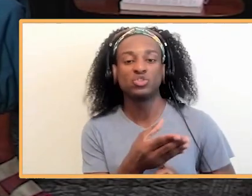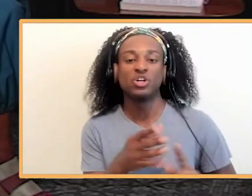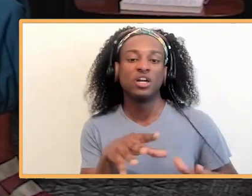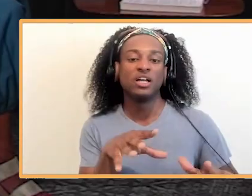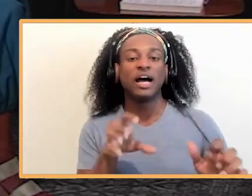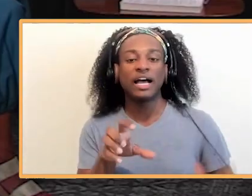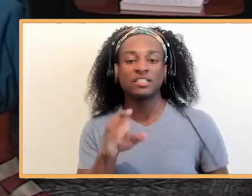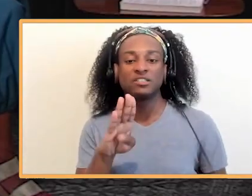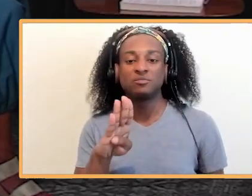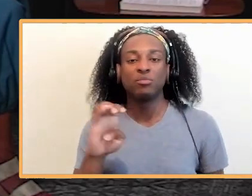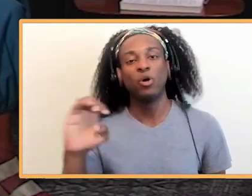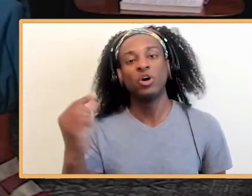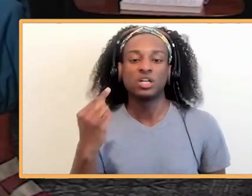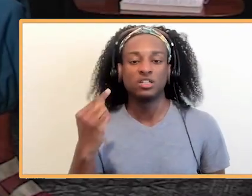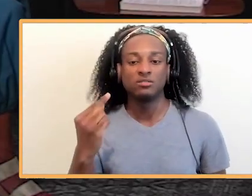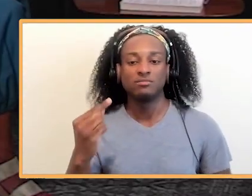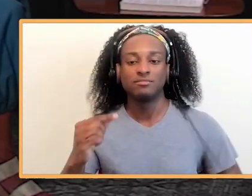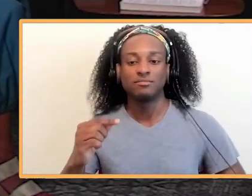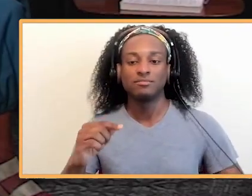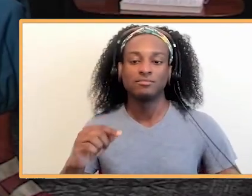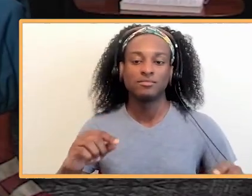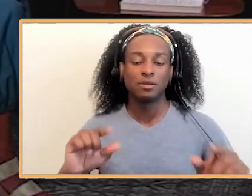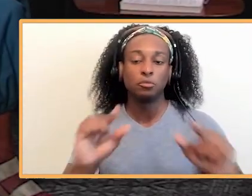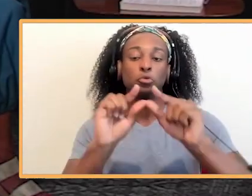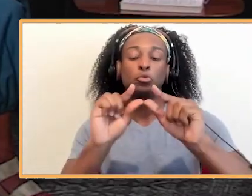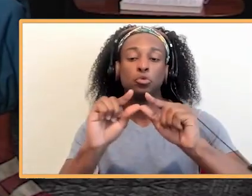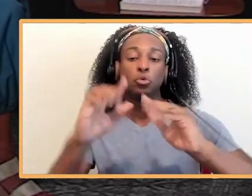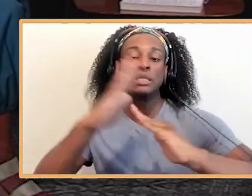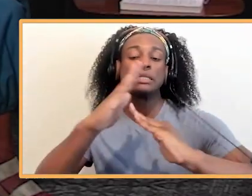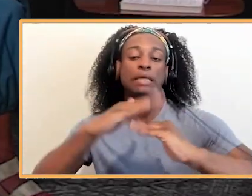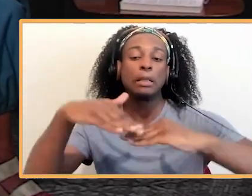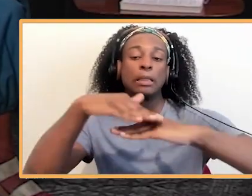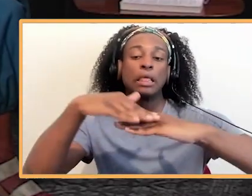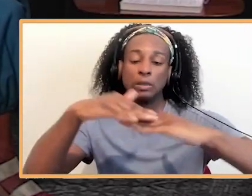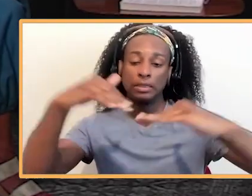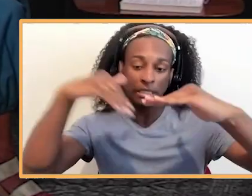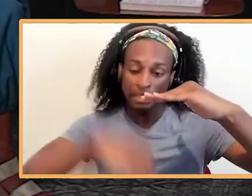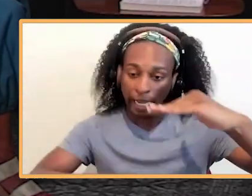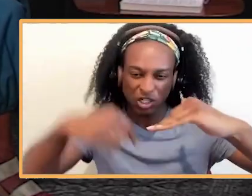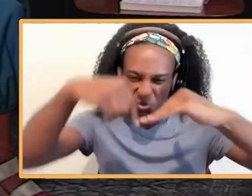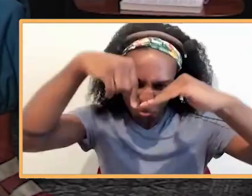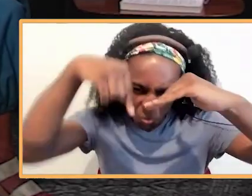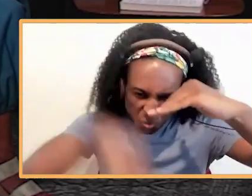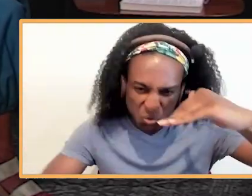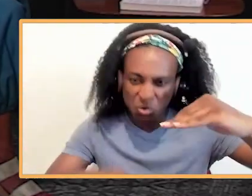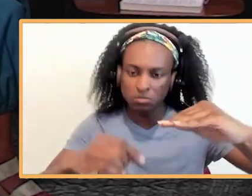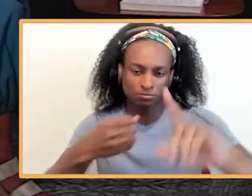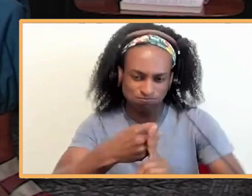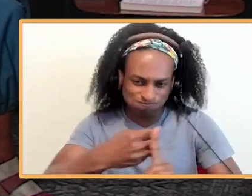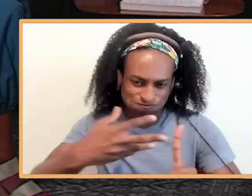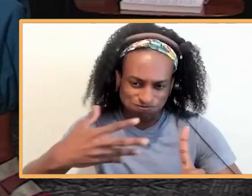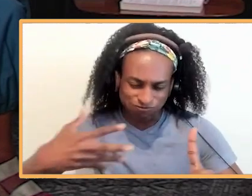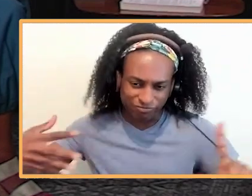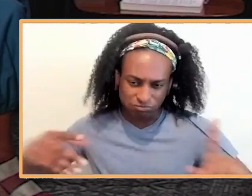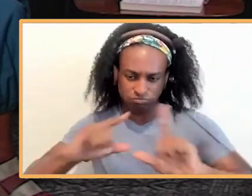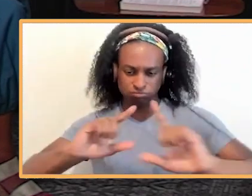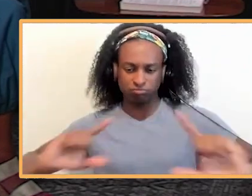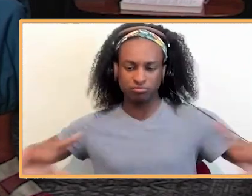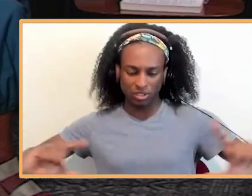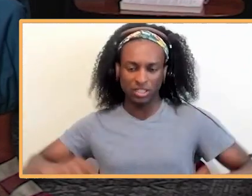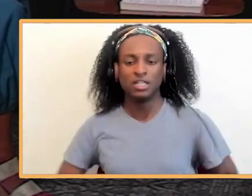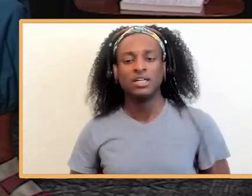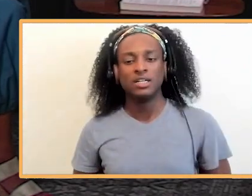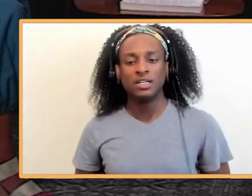well-meaning liberal iceberg. And what I want to ask you to to do, to engage in, or what